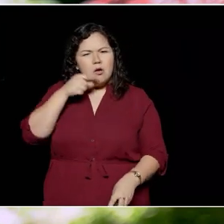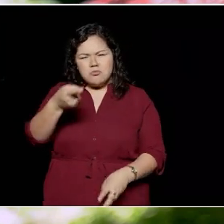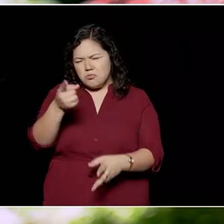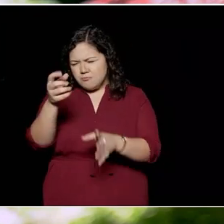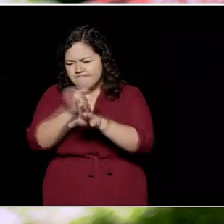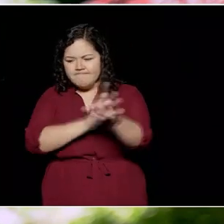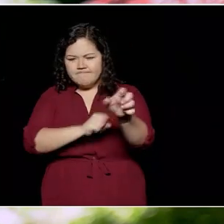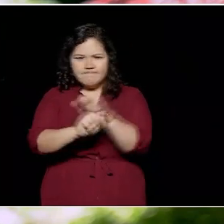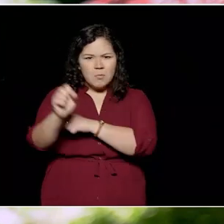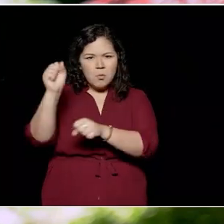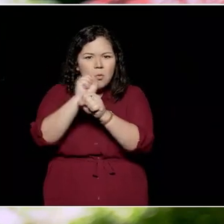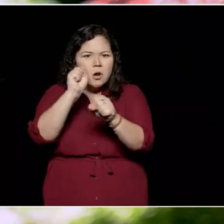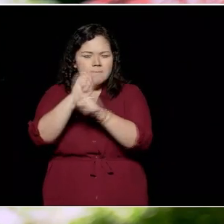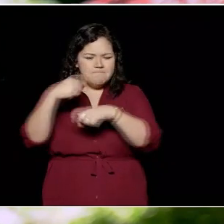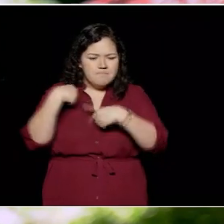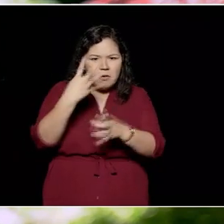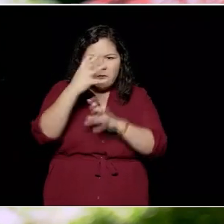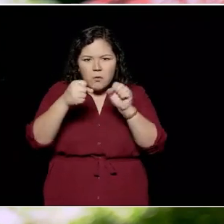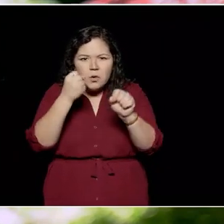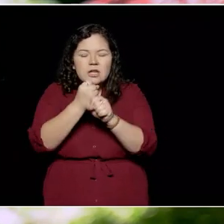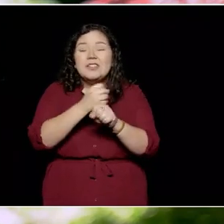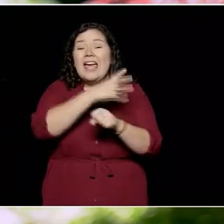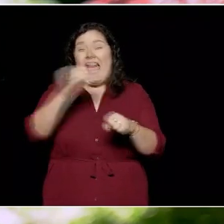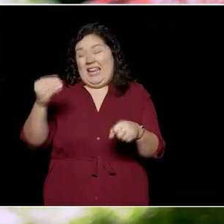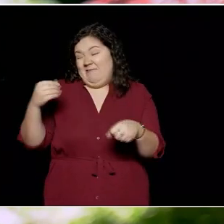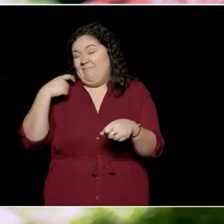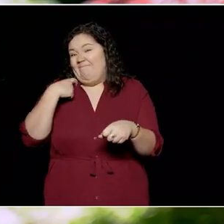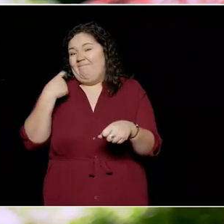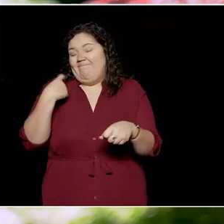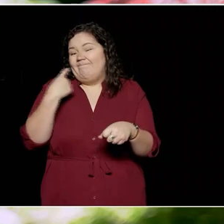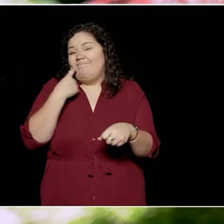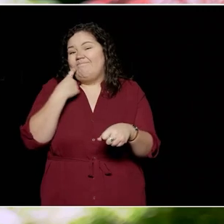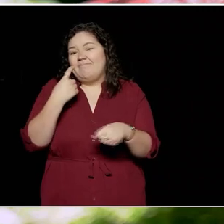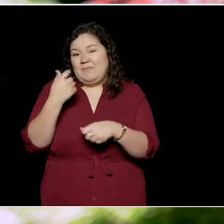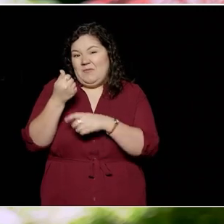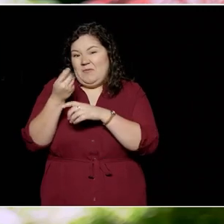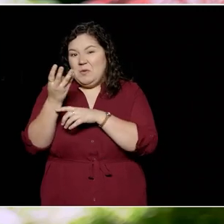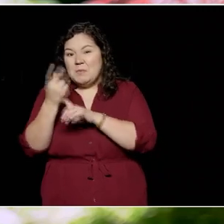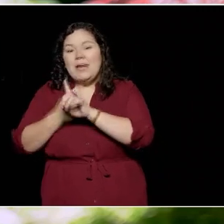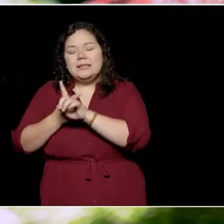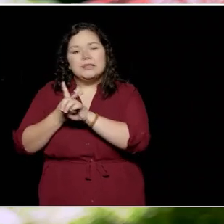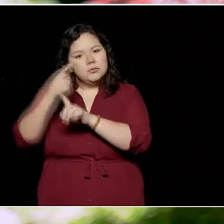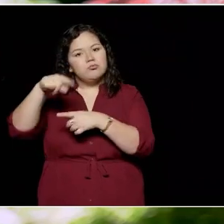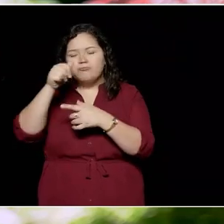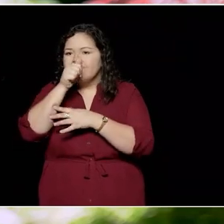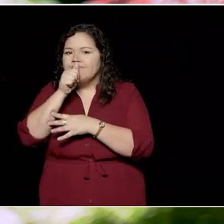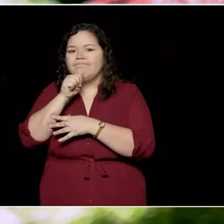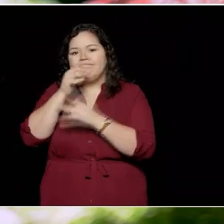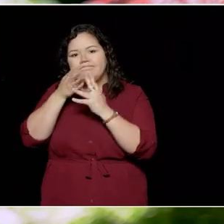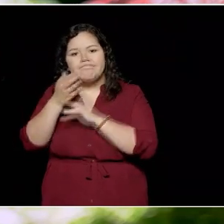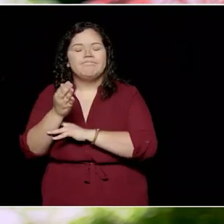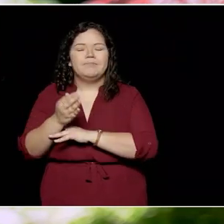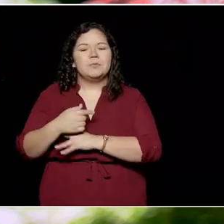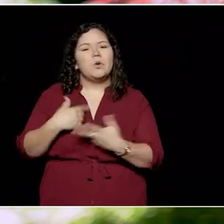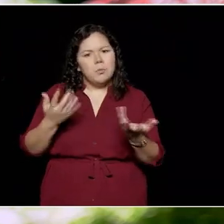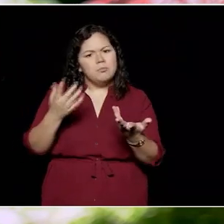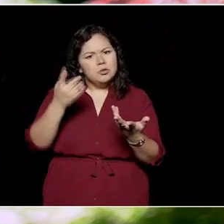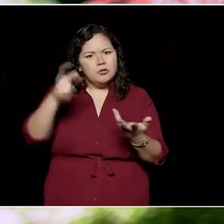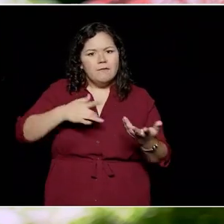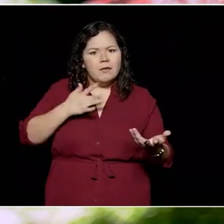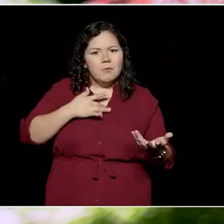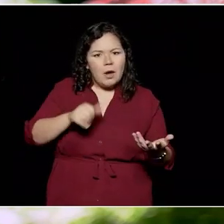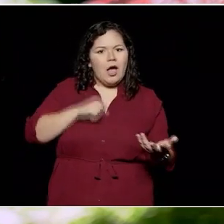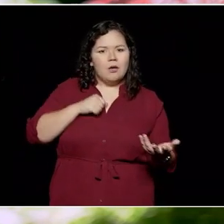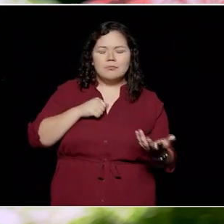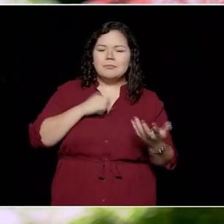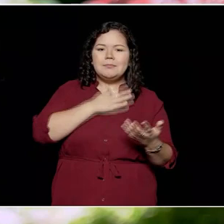you've dedicated yourself in the last 4 years and to your resiliency in recent months. So be kind to yourself, to those